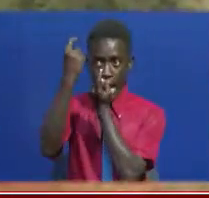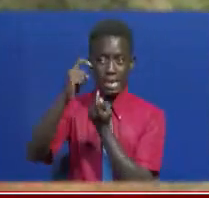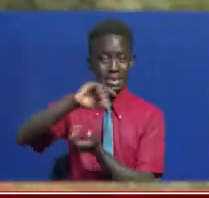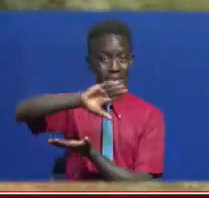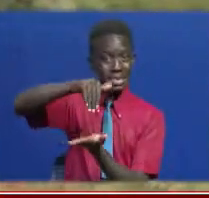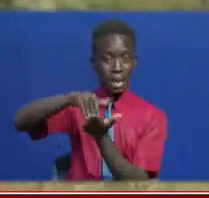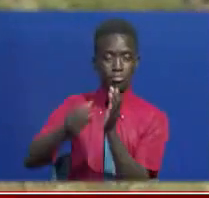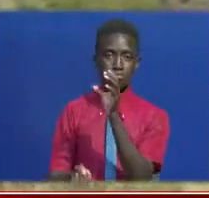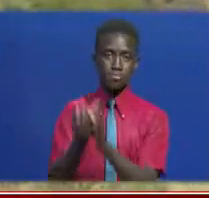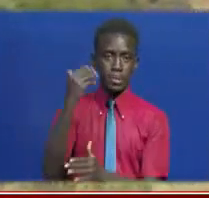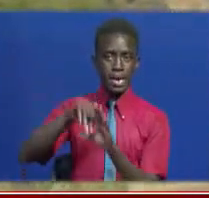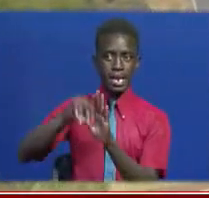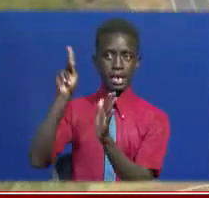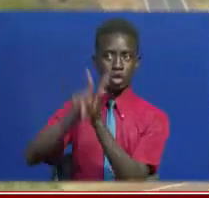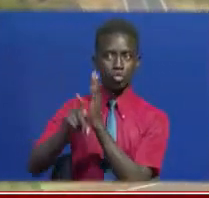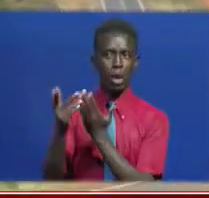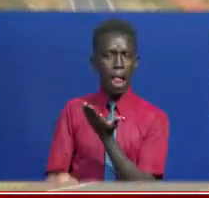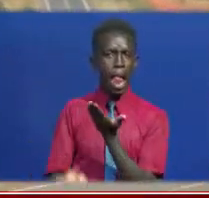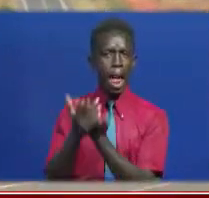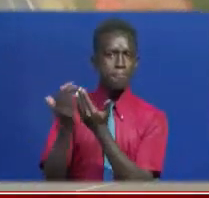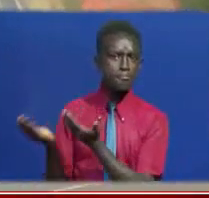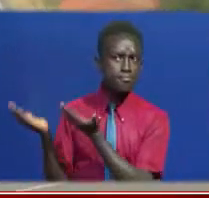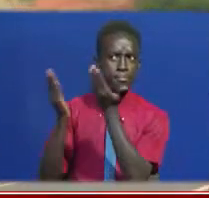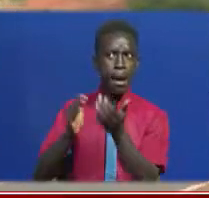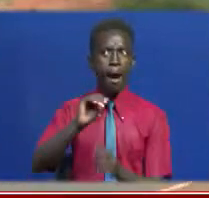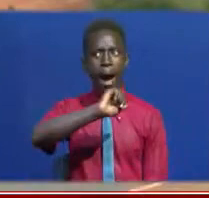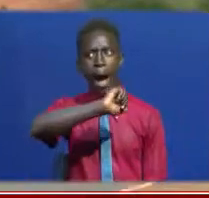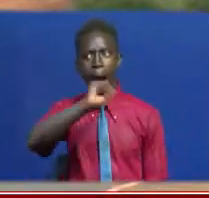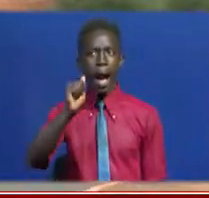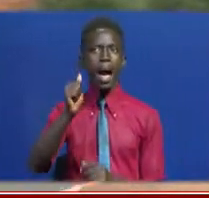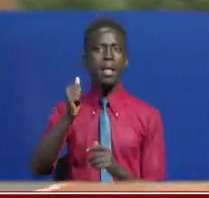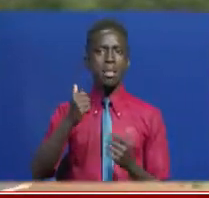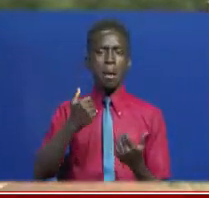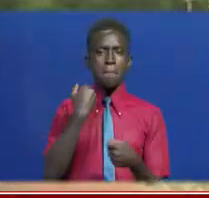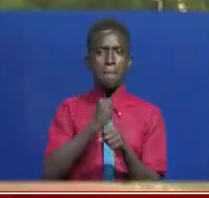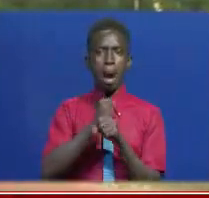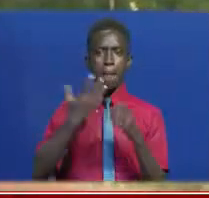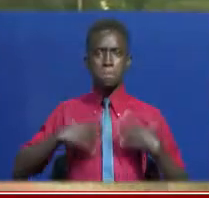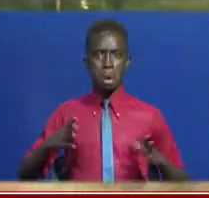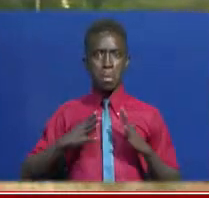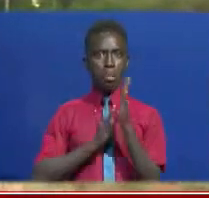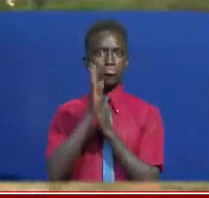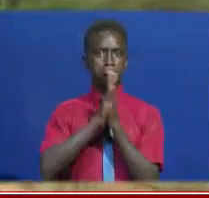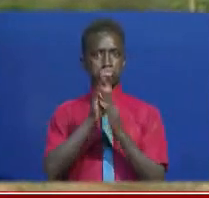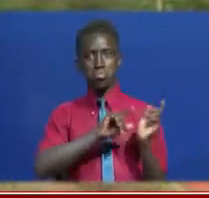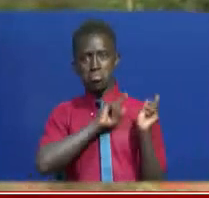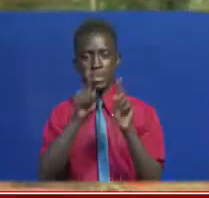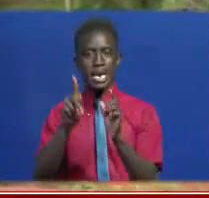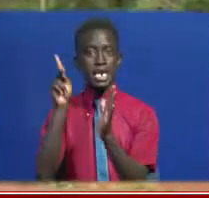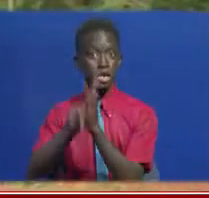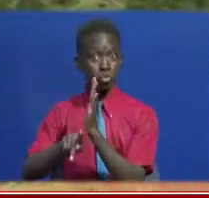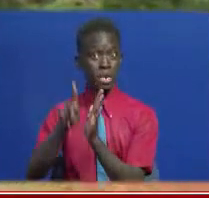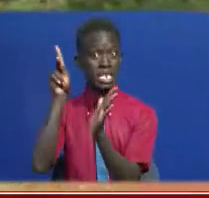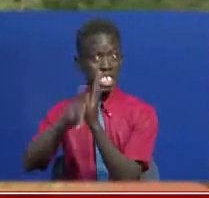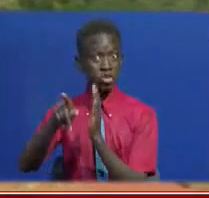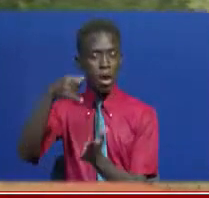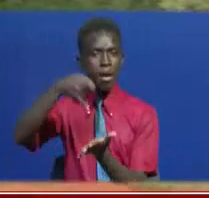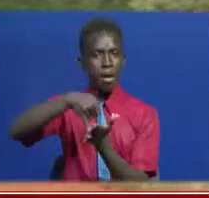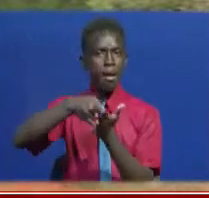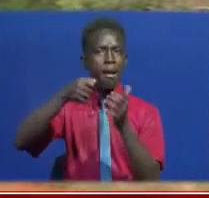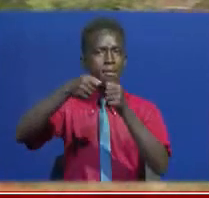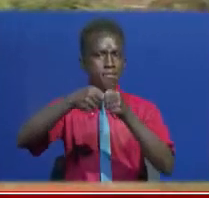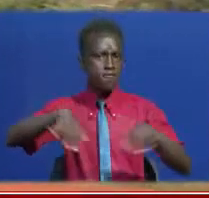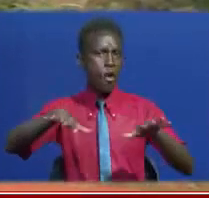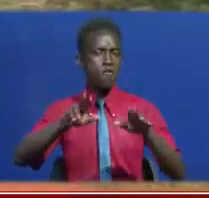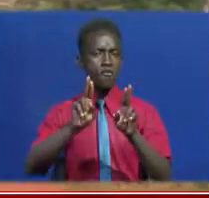to help introduce another tourist product that will attract tourists to Kitui. Kitui is among devolved units with cases